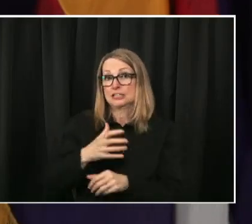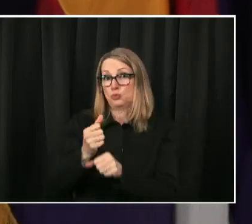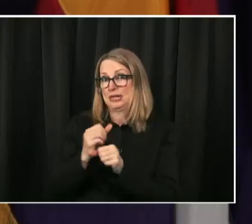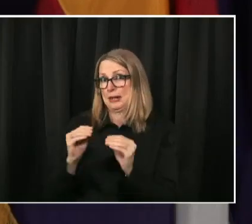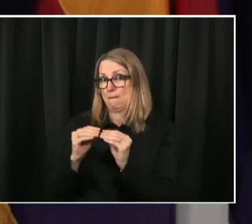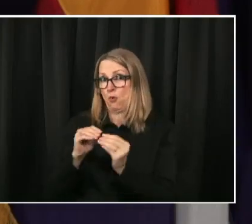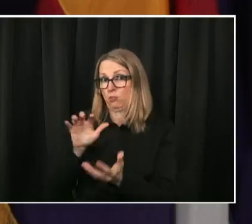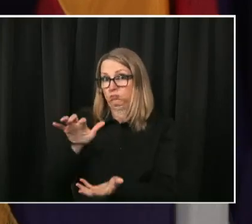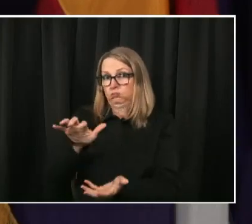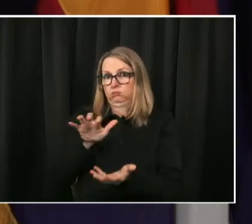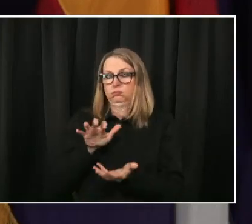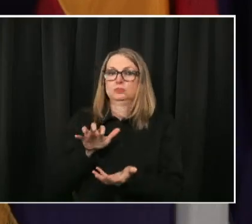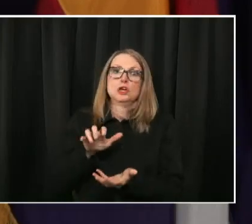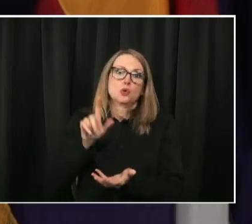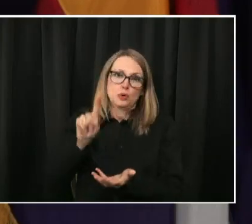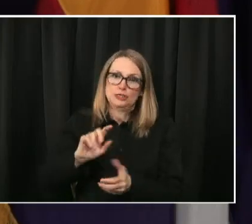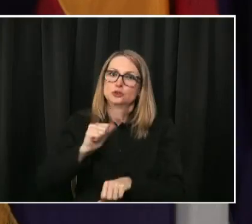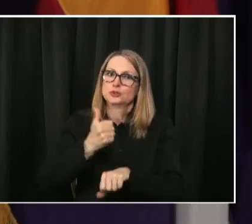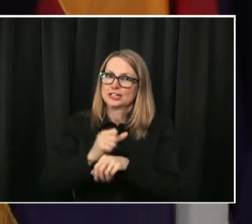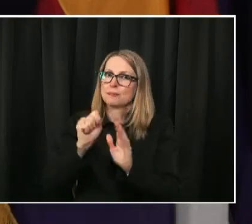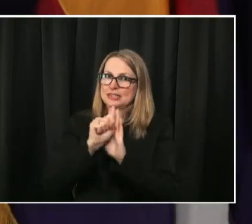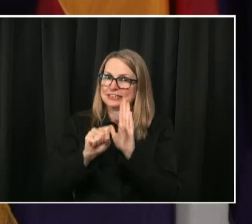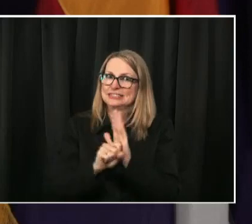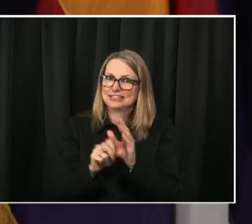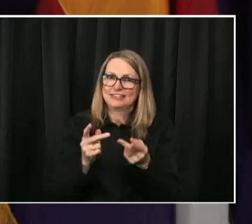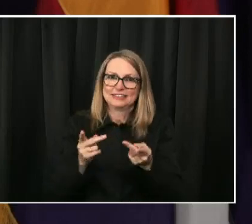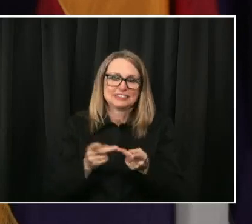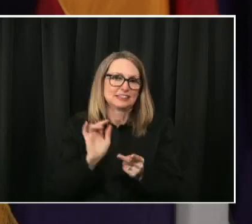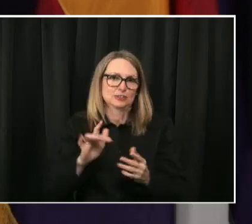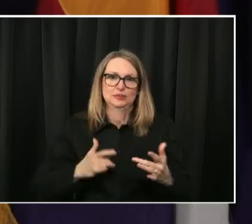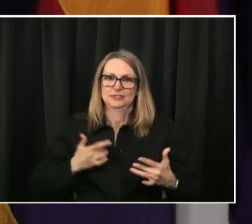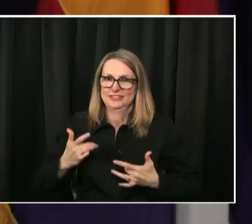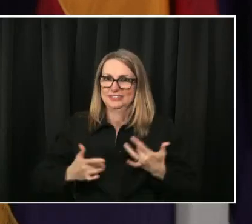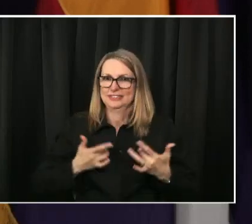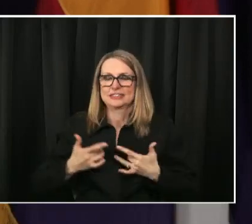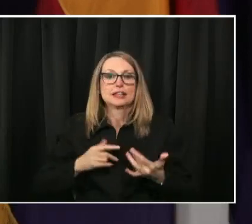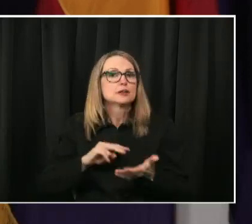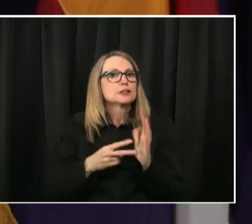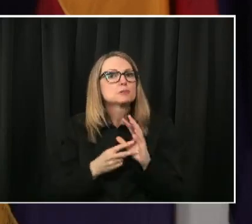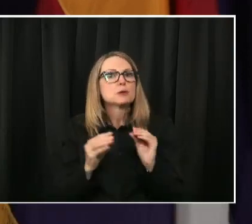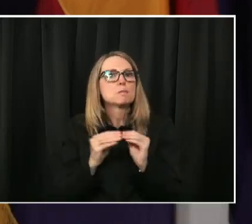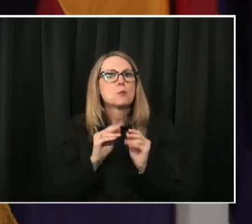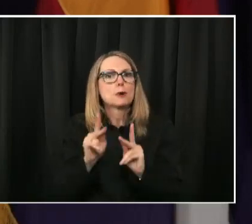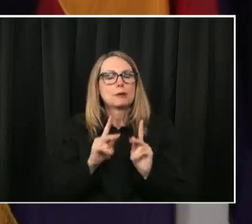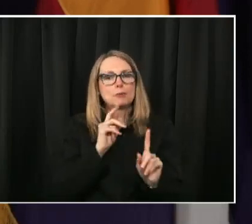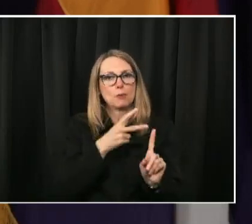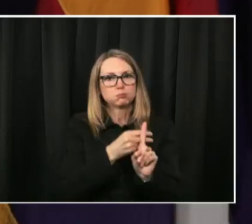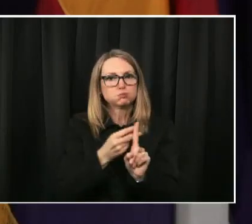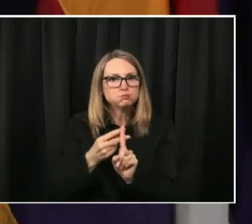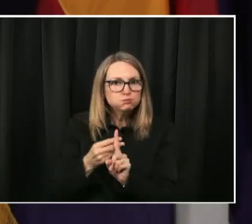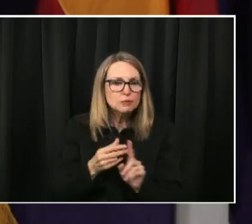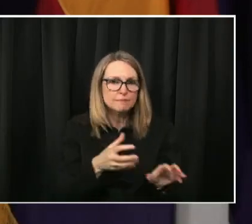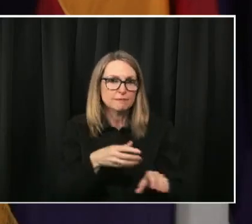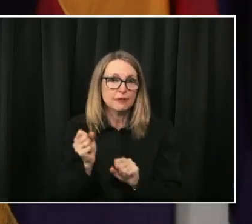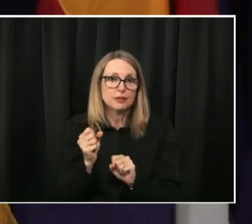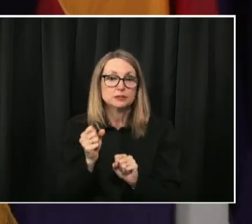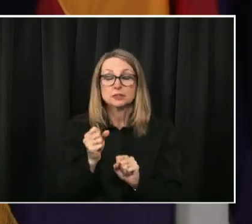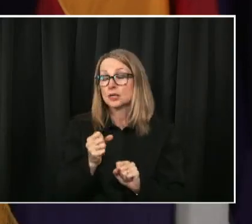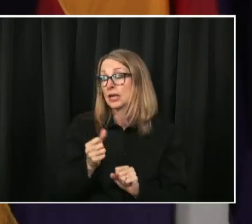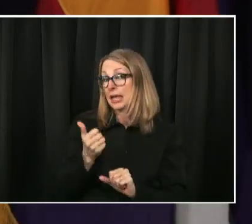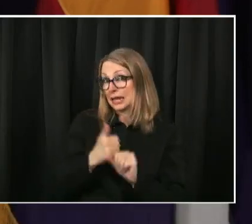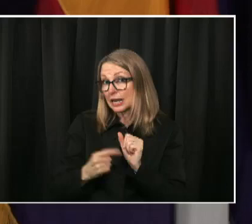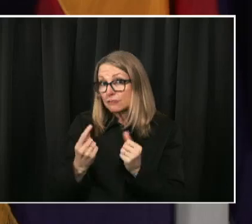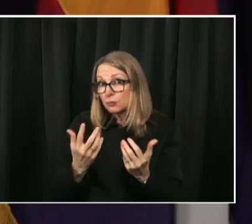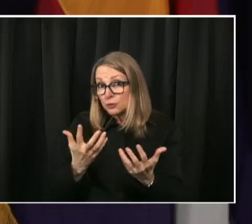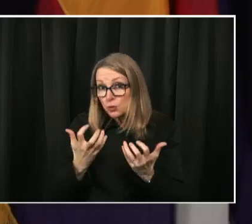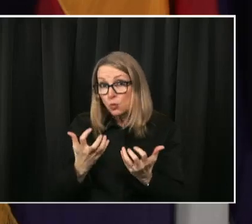state-run sites for the next few weeks, which we're very excited about because we'll be able to get to the population very quickly. Everybody who wants it should be able to get it